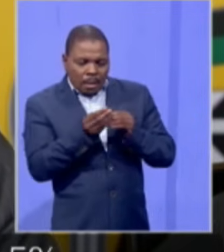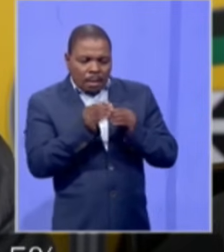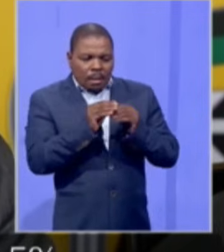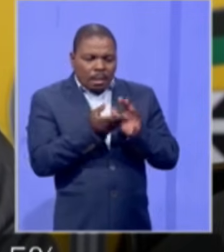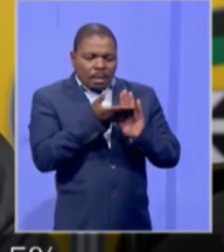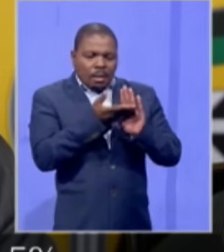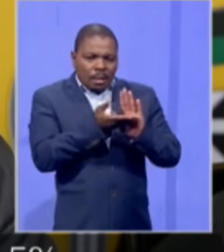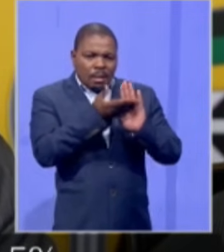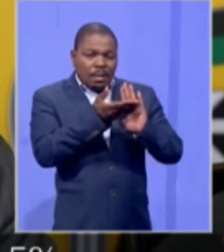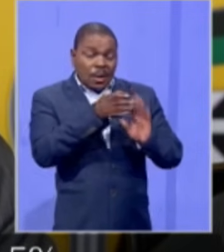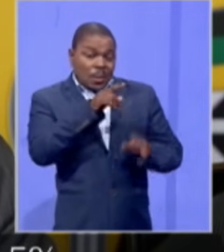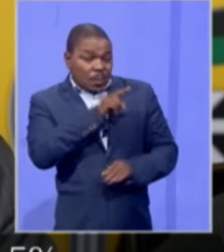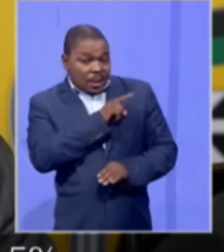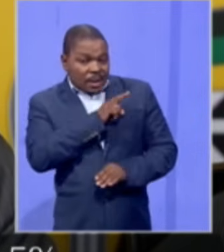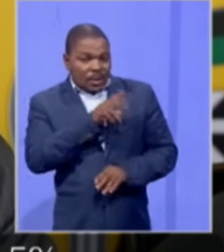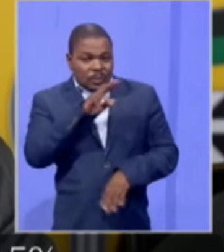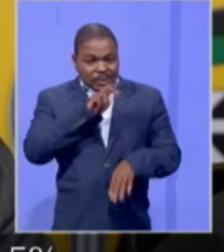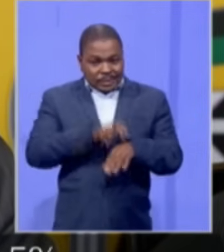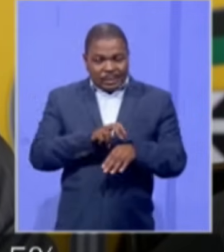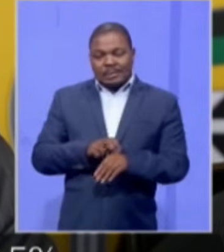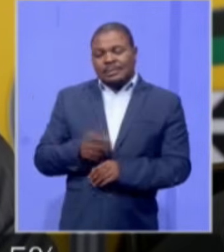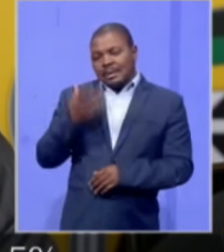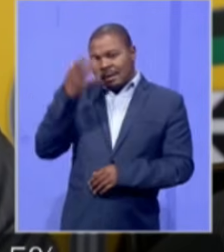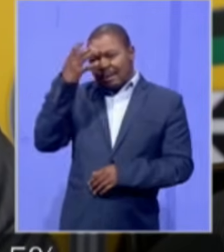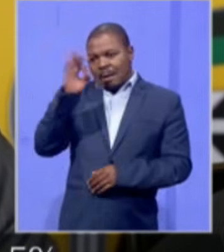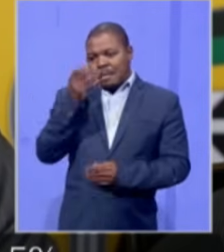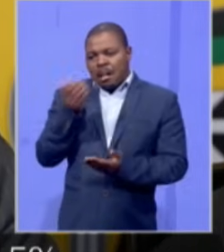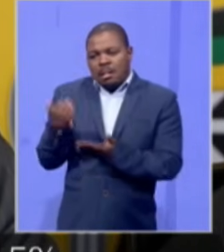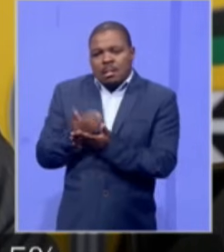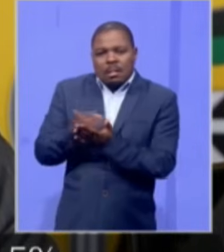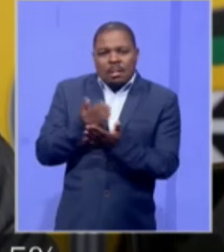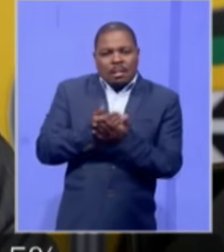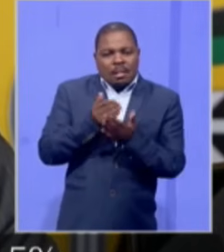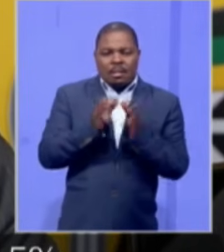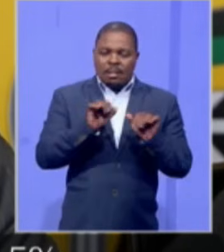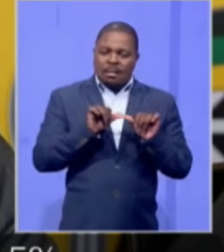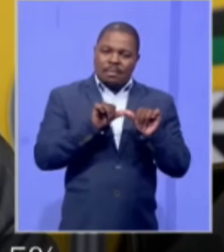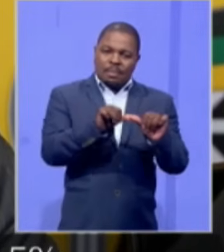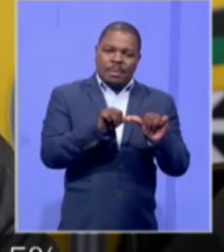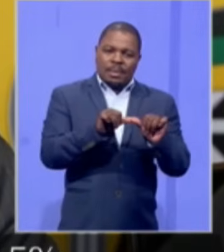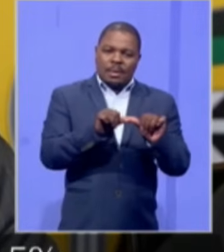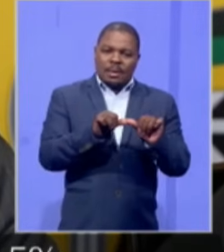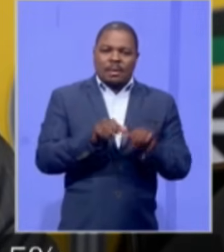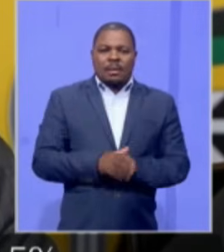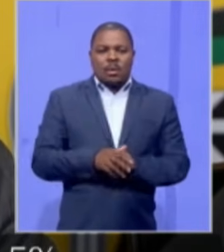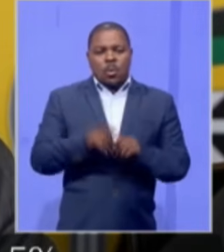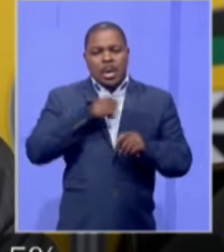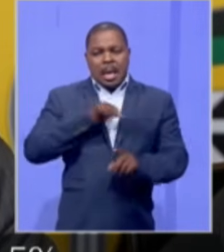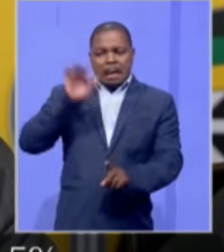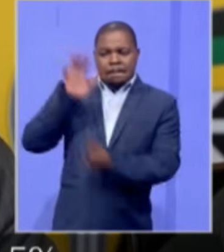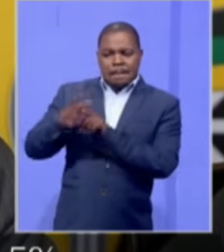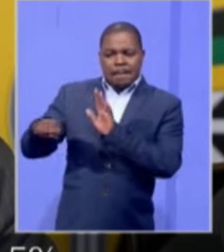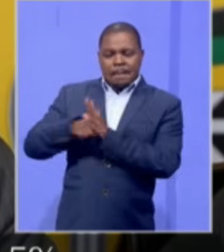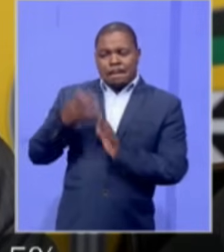designed to sustain government revenue without disproportionately affecting the poor.